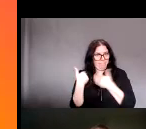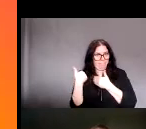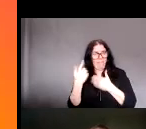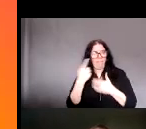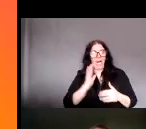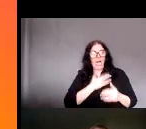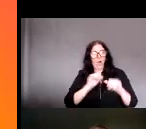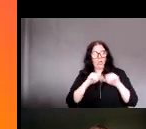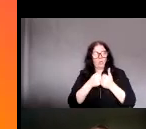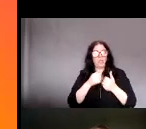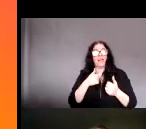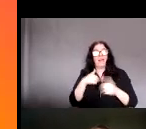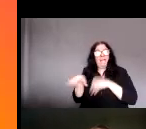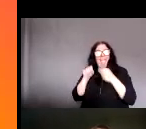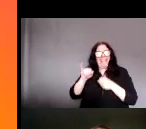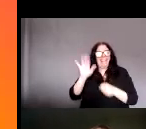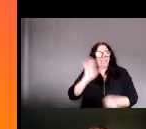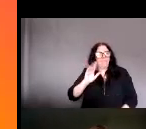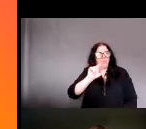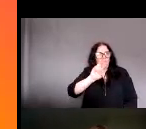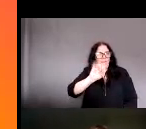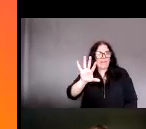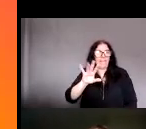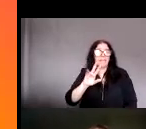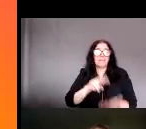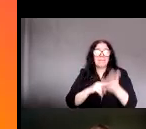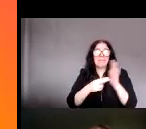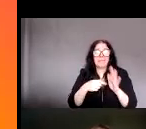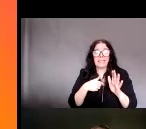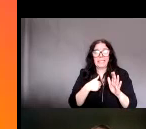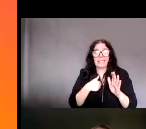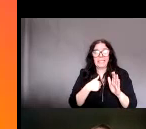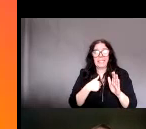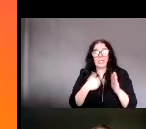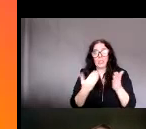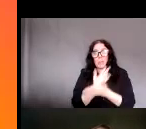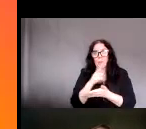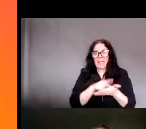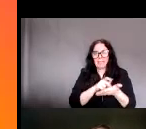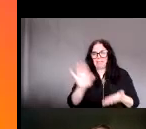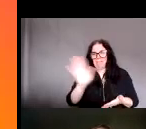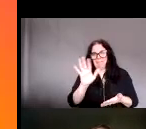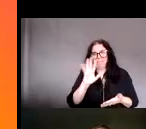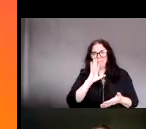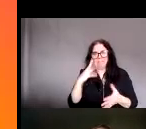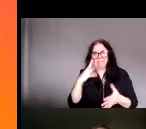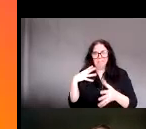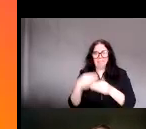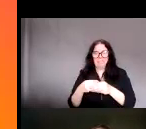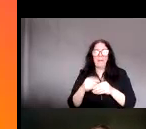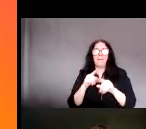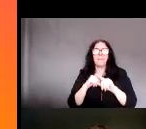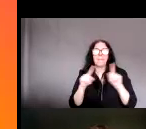in 2005. So I'm not new to literacy, but my first sort